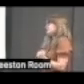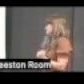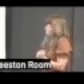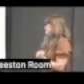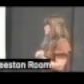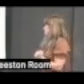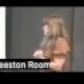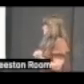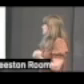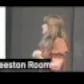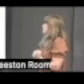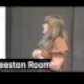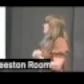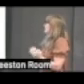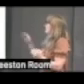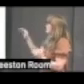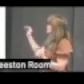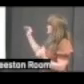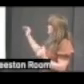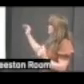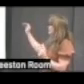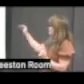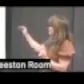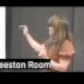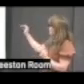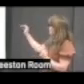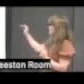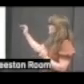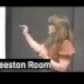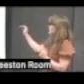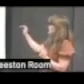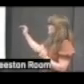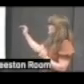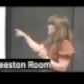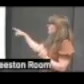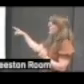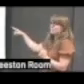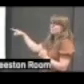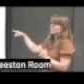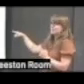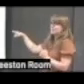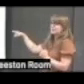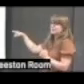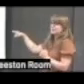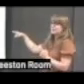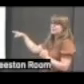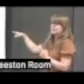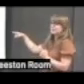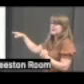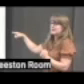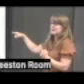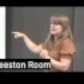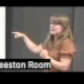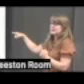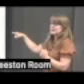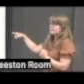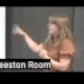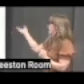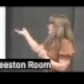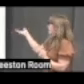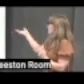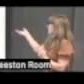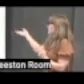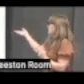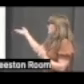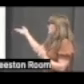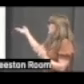just didn't ever breed. And then you can see that we got up to 50% if one of the partners preferred the other.